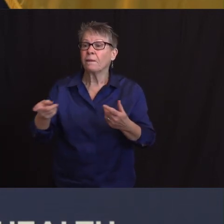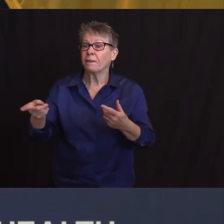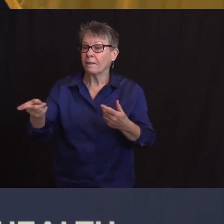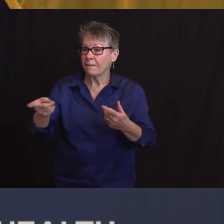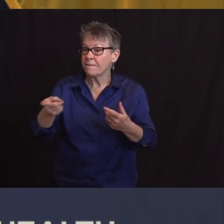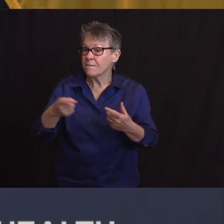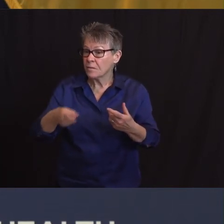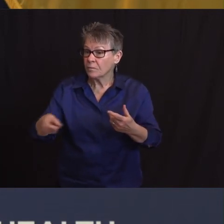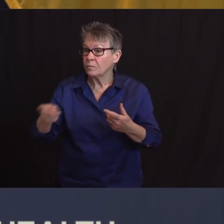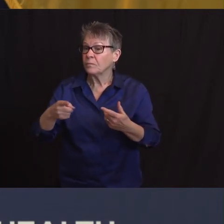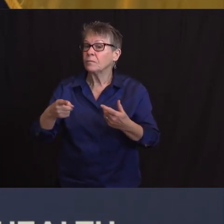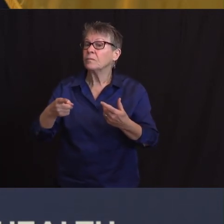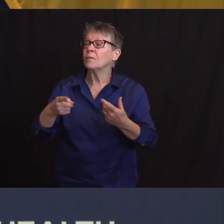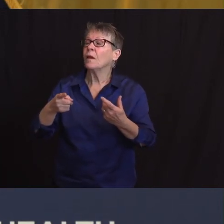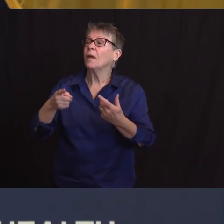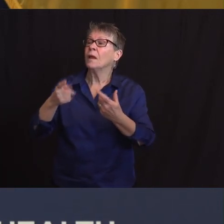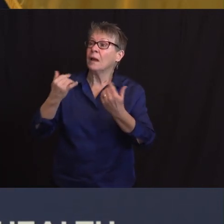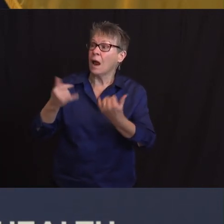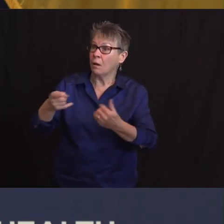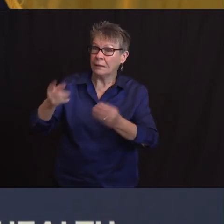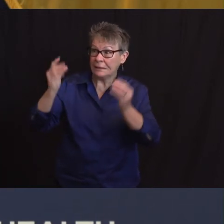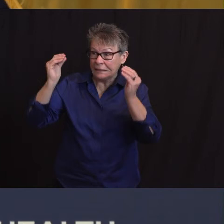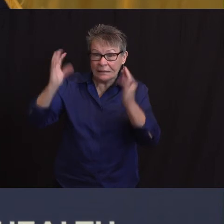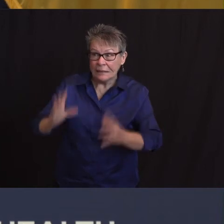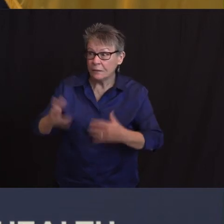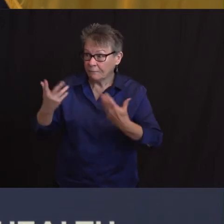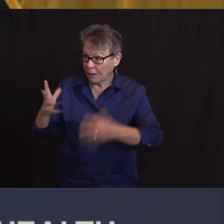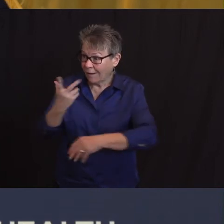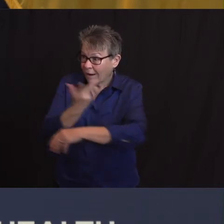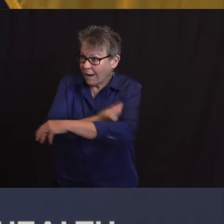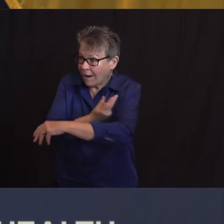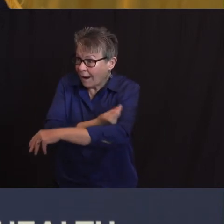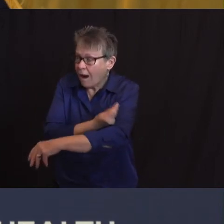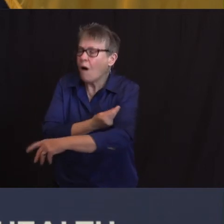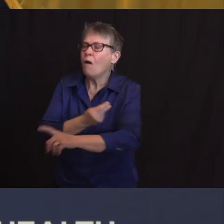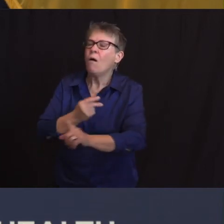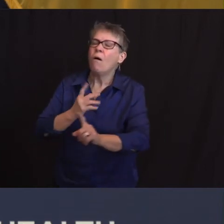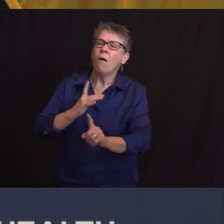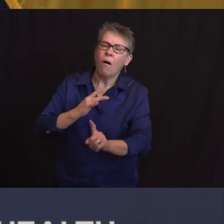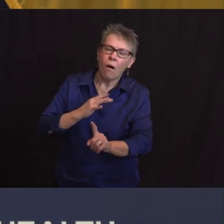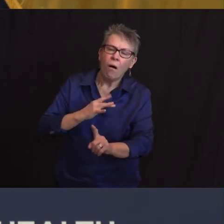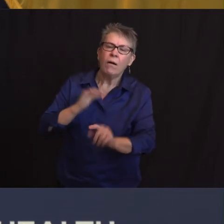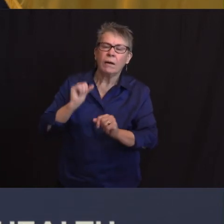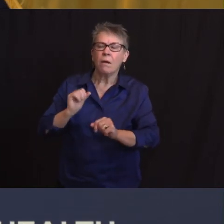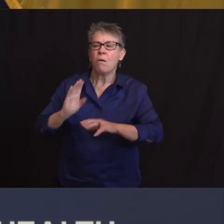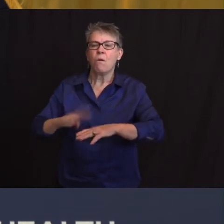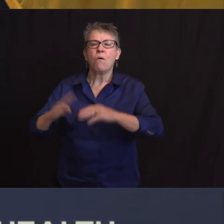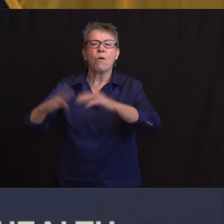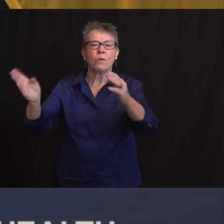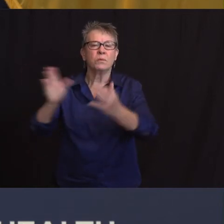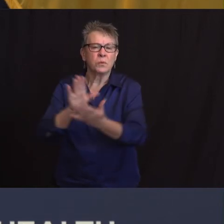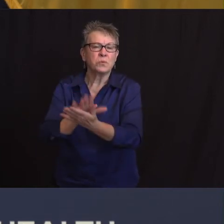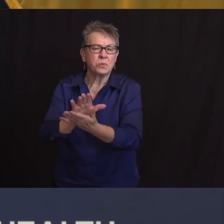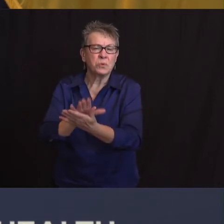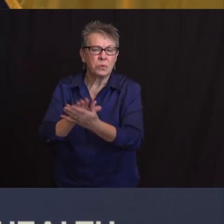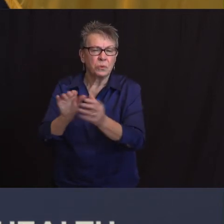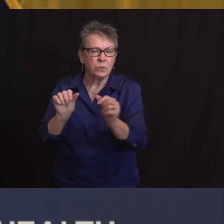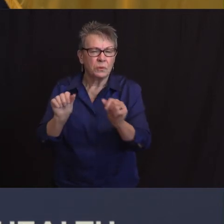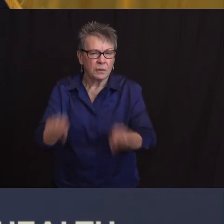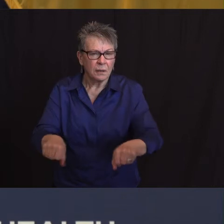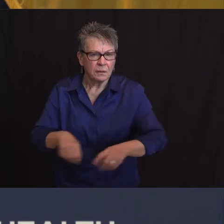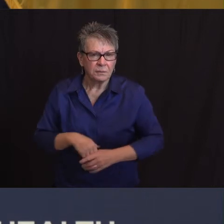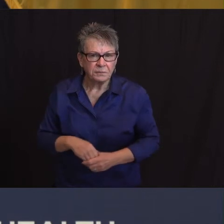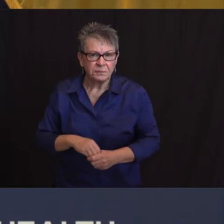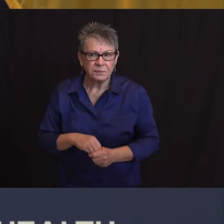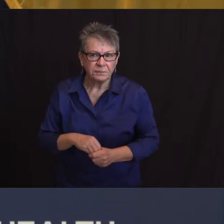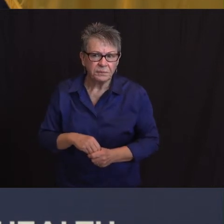bear with us. We want to get there, and we will get there. And we'll come back to you on the numbers on the dashboard.